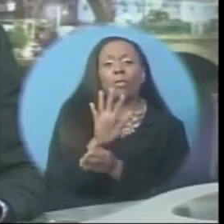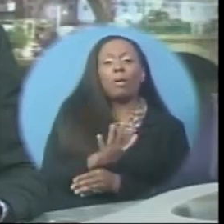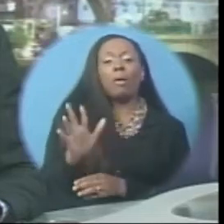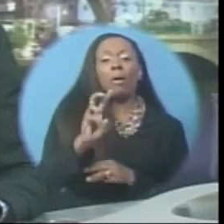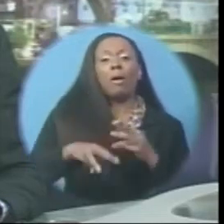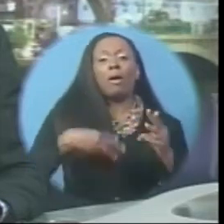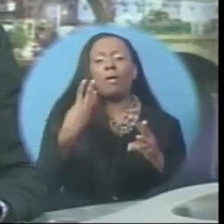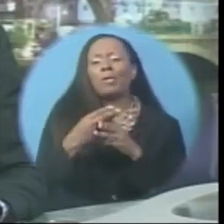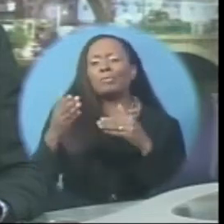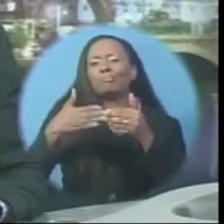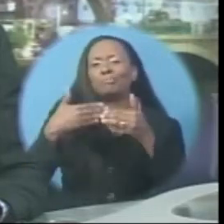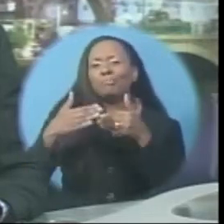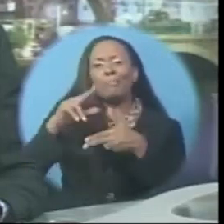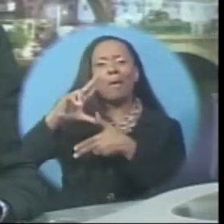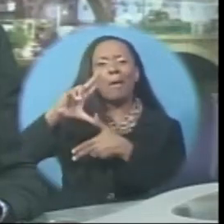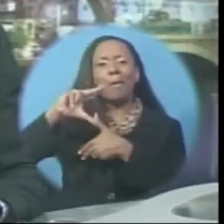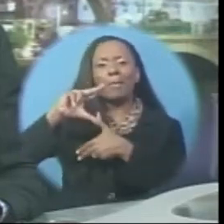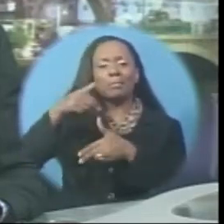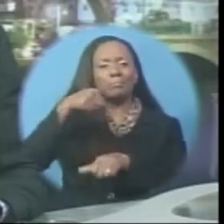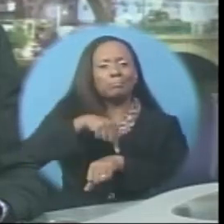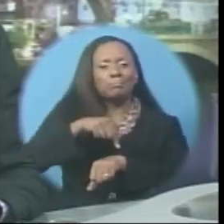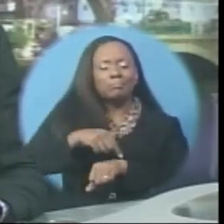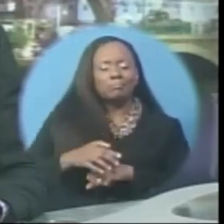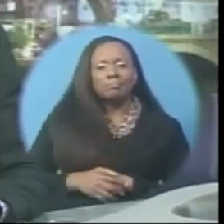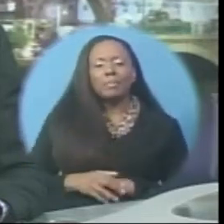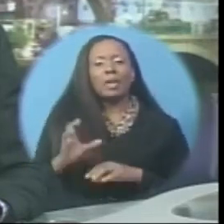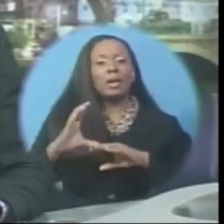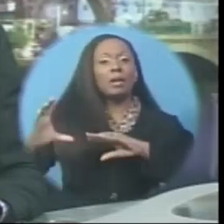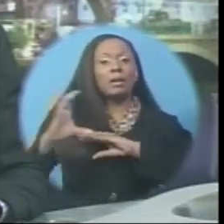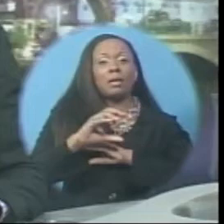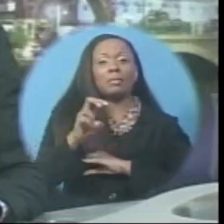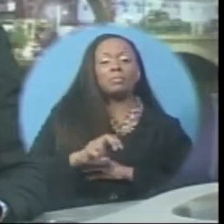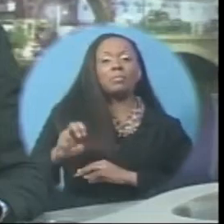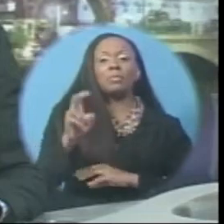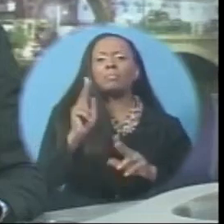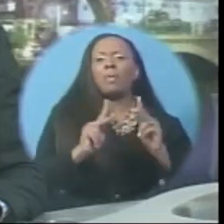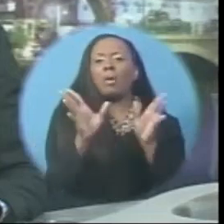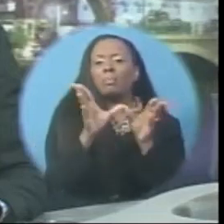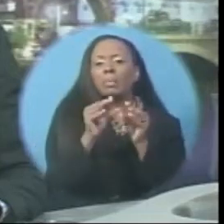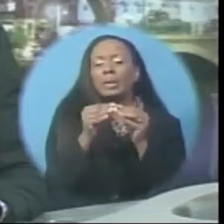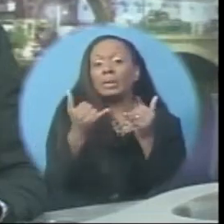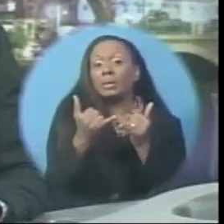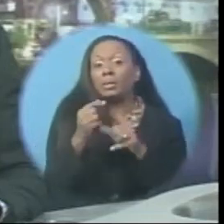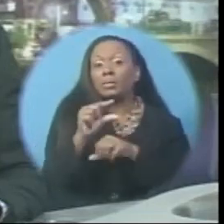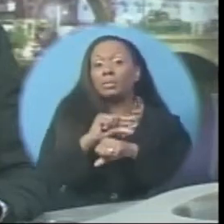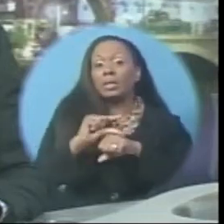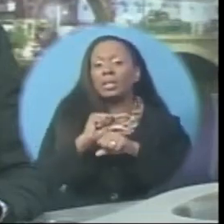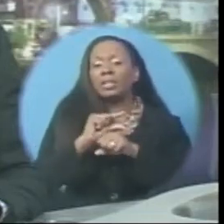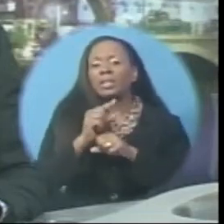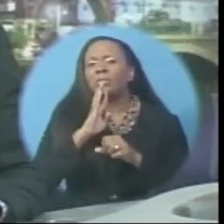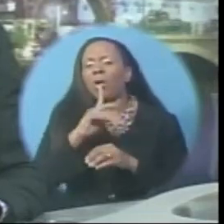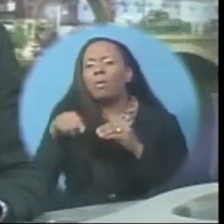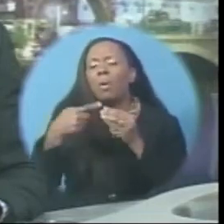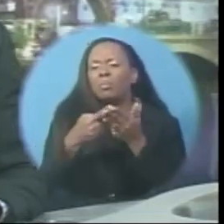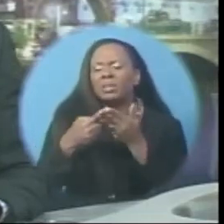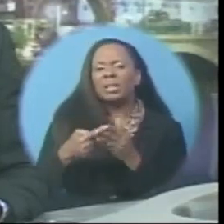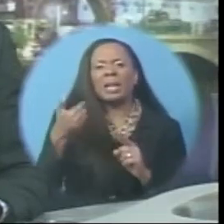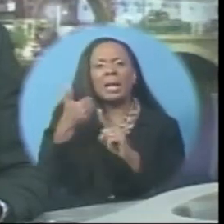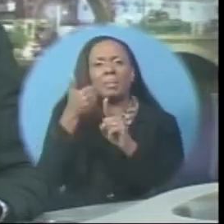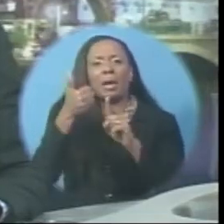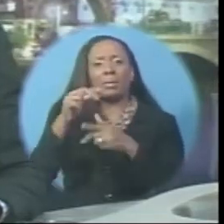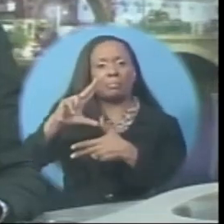overactive hurricane season. He adds that Caribbean tourism officials are currently meeting in Grenada to discuss the impact of the recent hurricanes on the